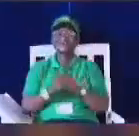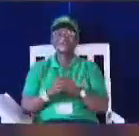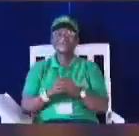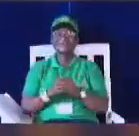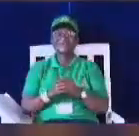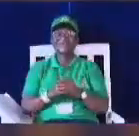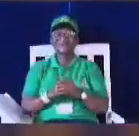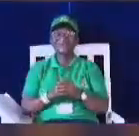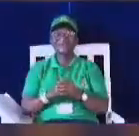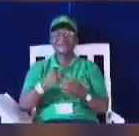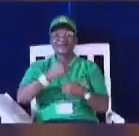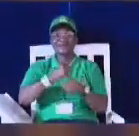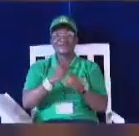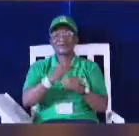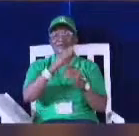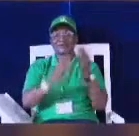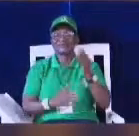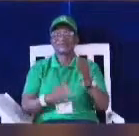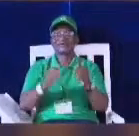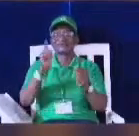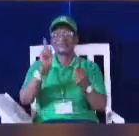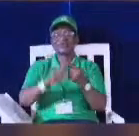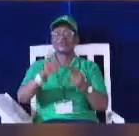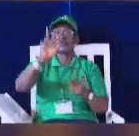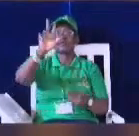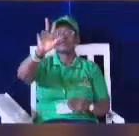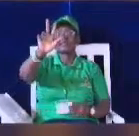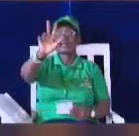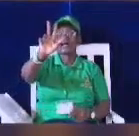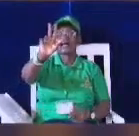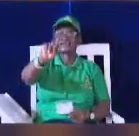Bringing the total to 35,